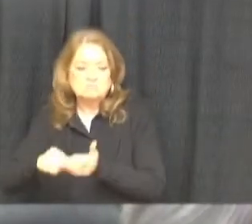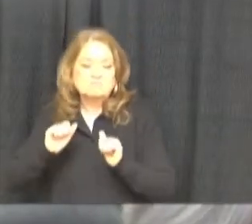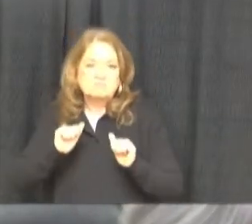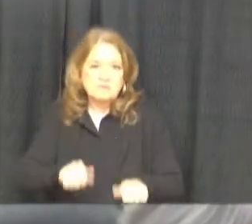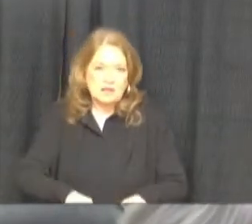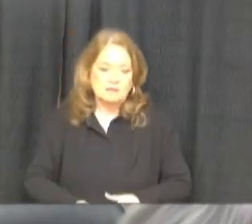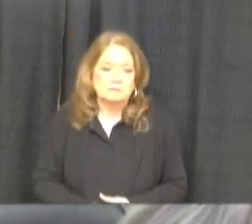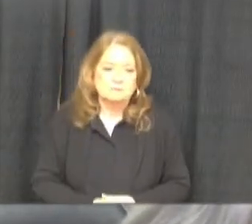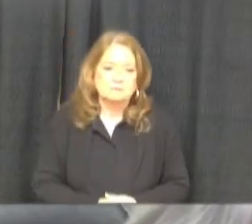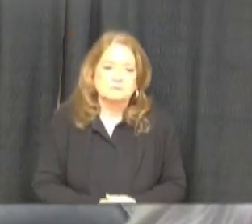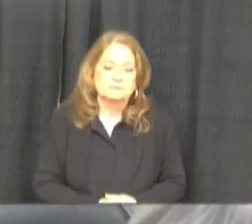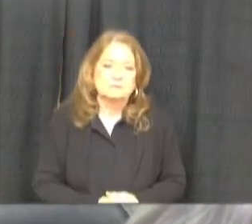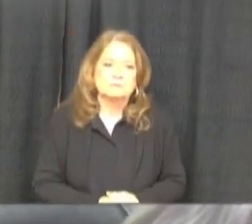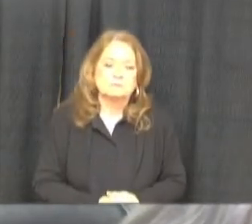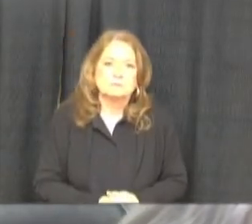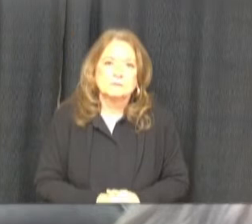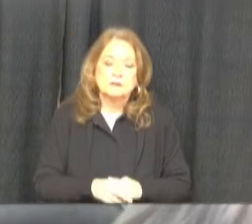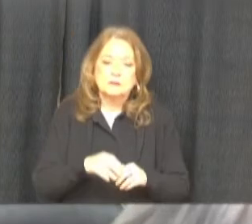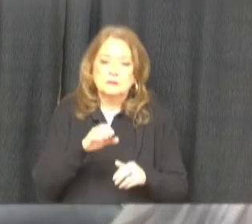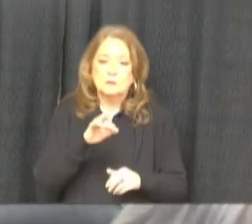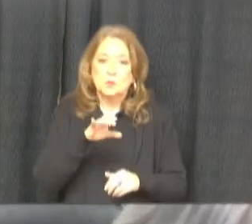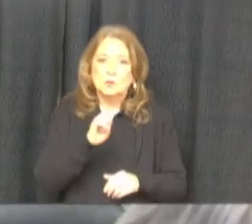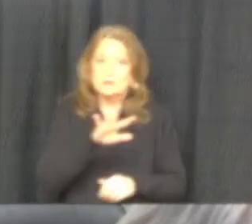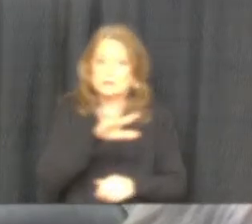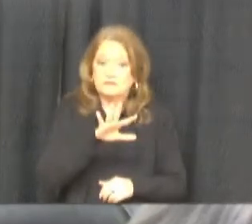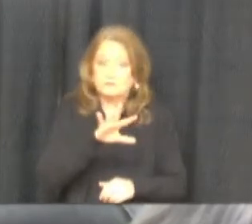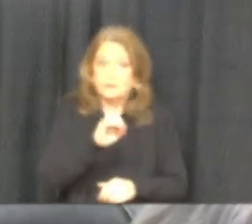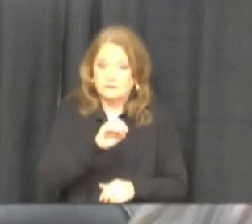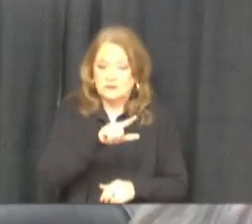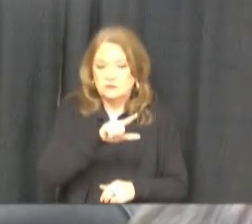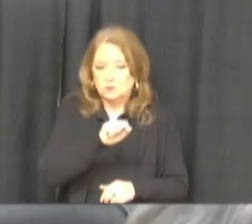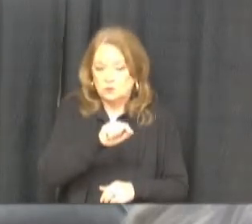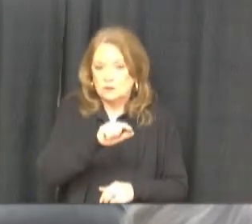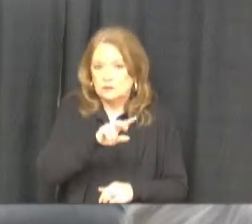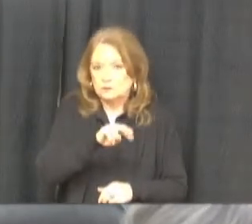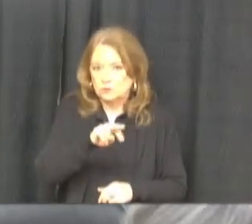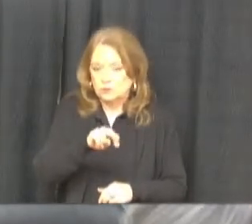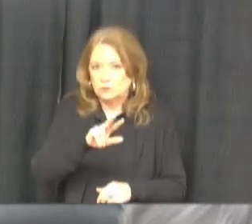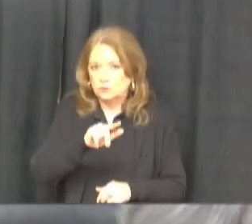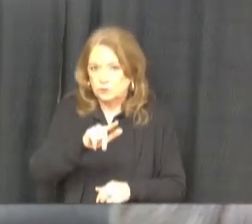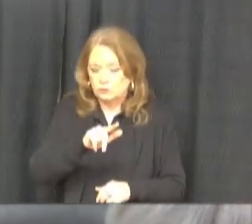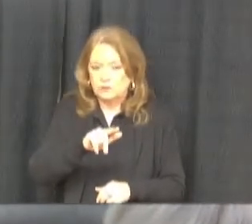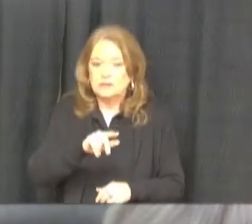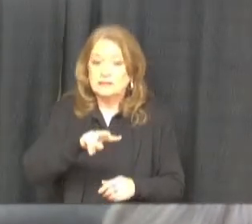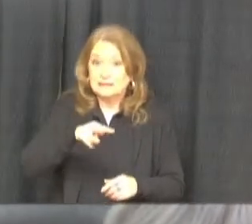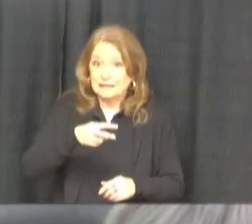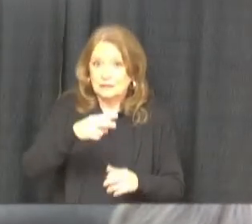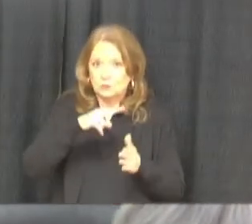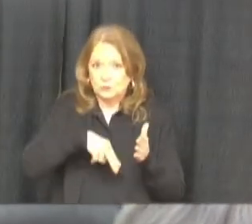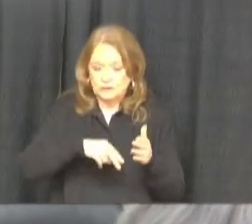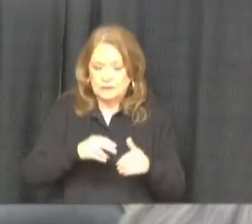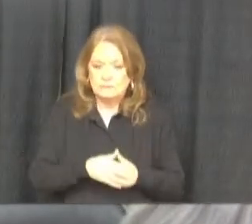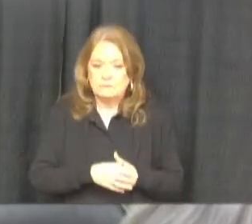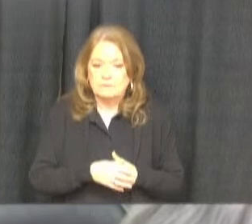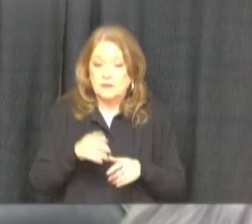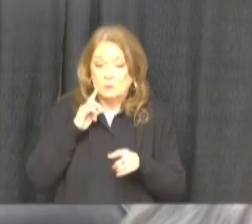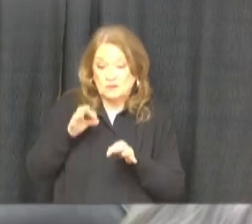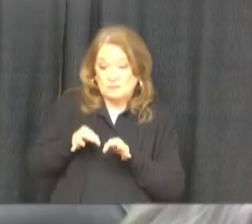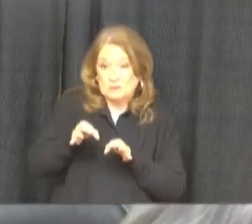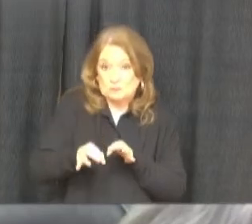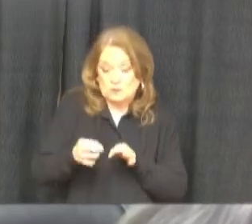report. Ordinance 50, 2022-23, second reading, was postponed